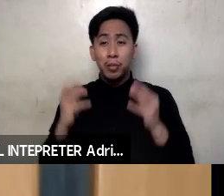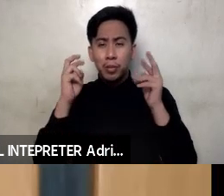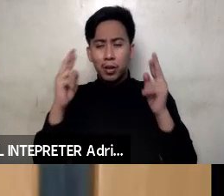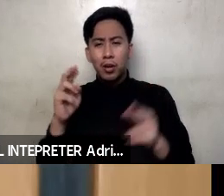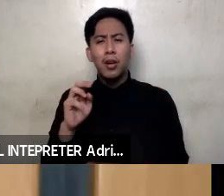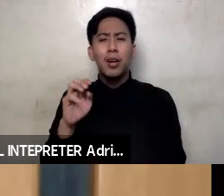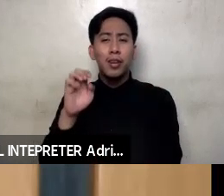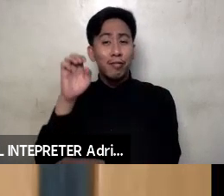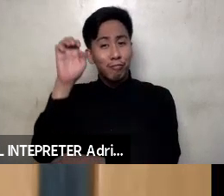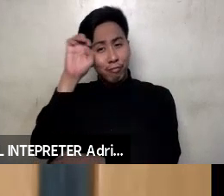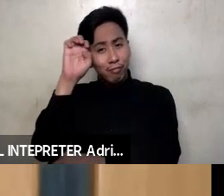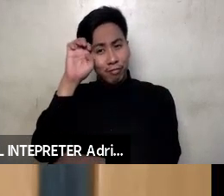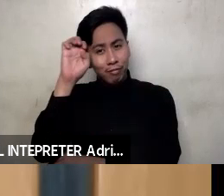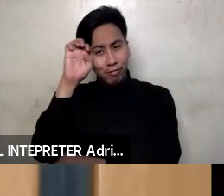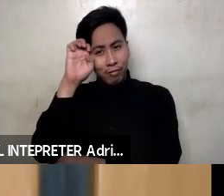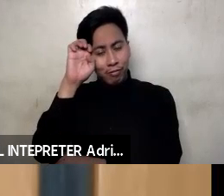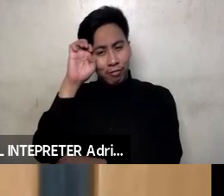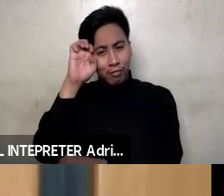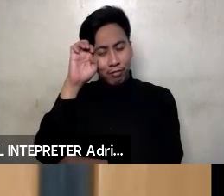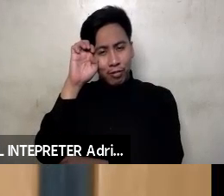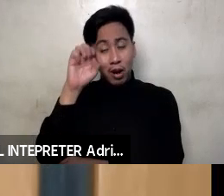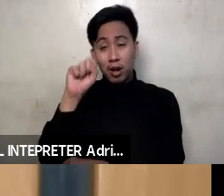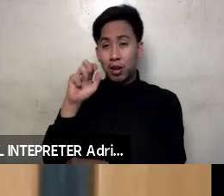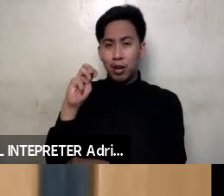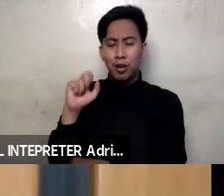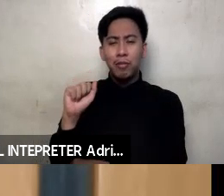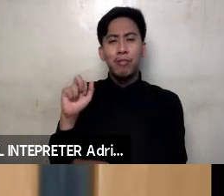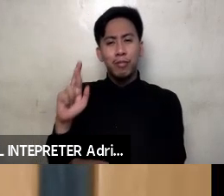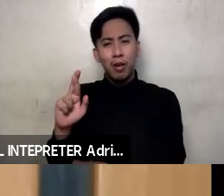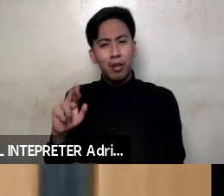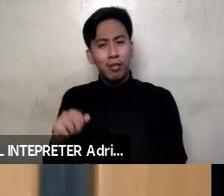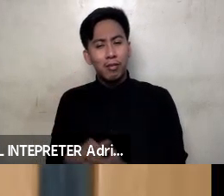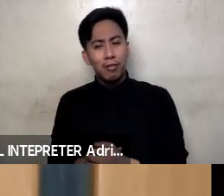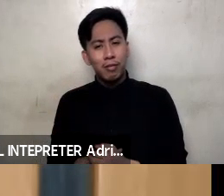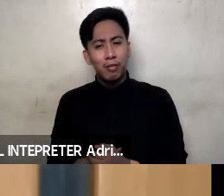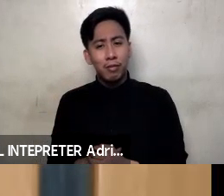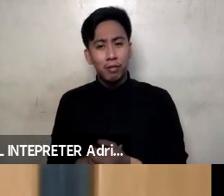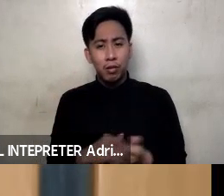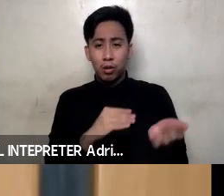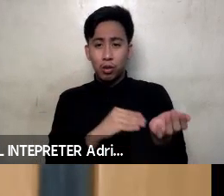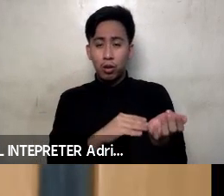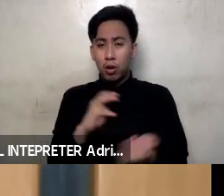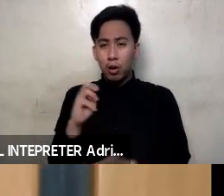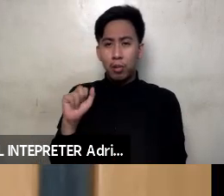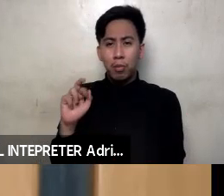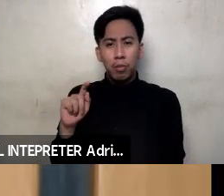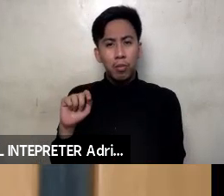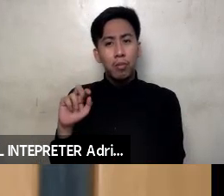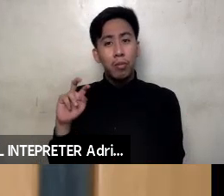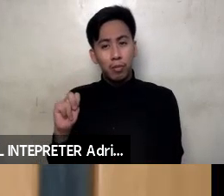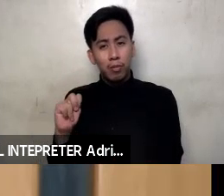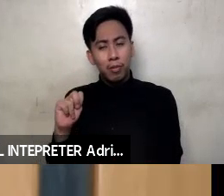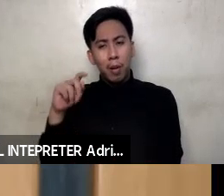Tan of Pagsanhan, Samar, our panelists, Dr. Martin